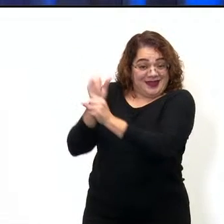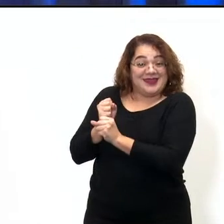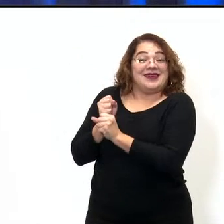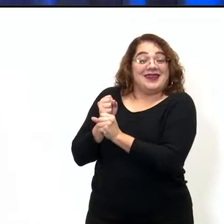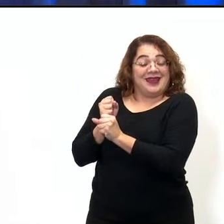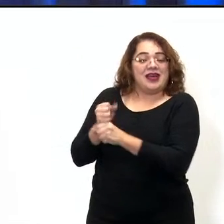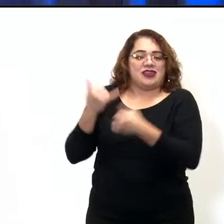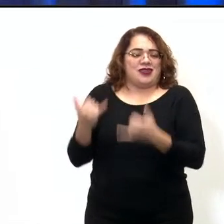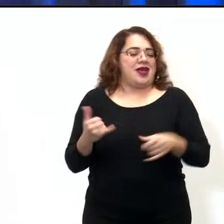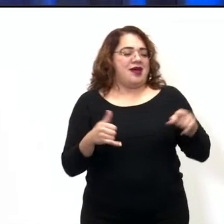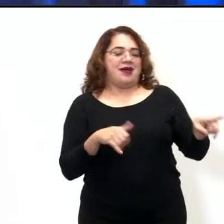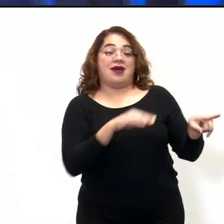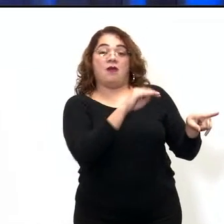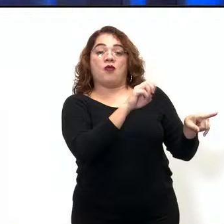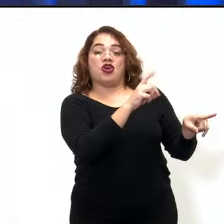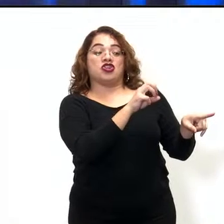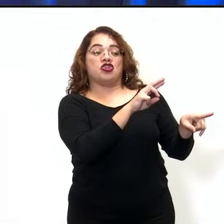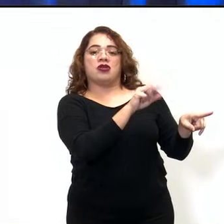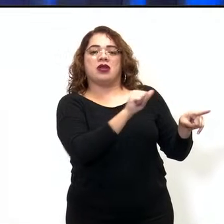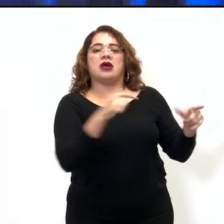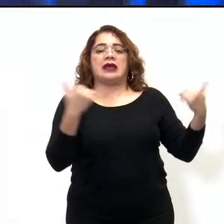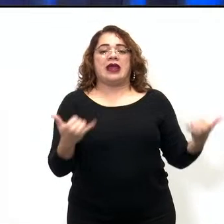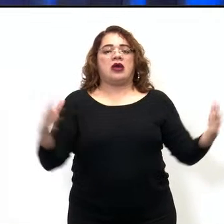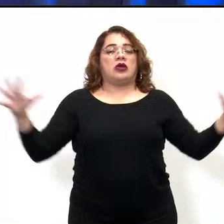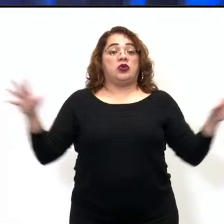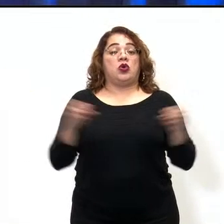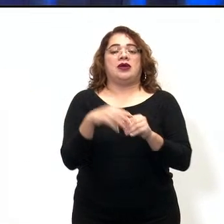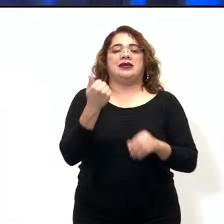And so now we have received a total of